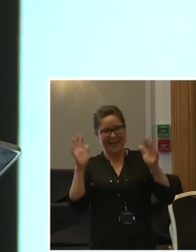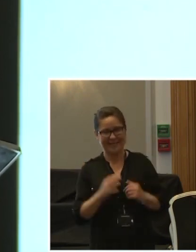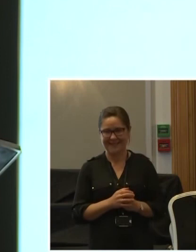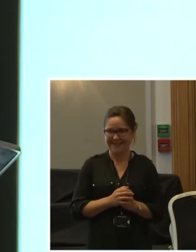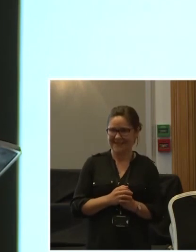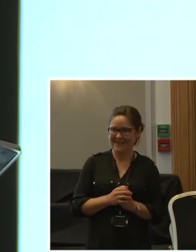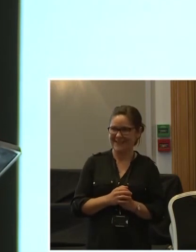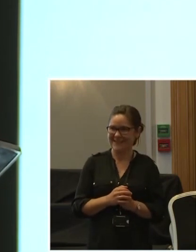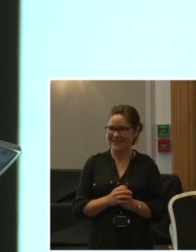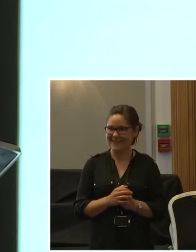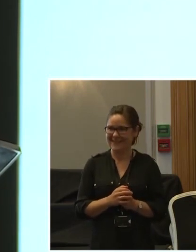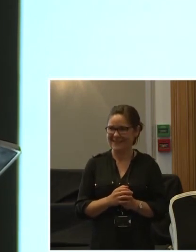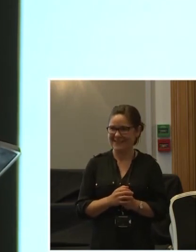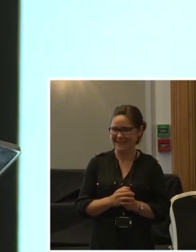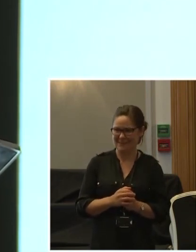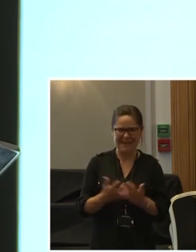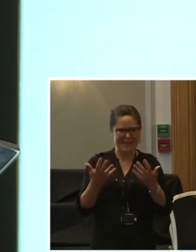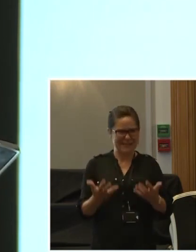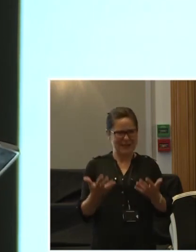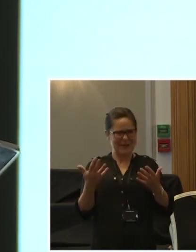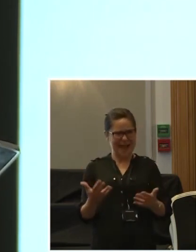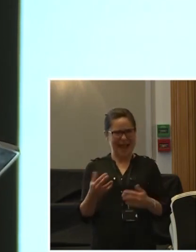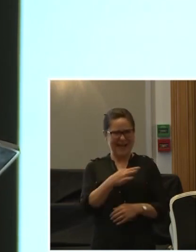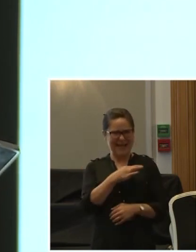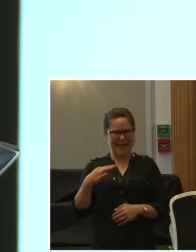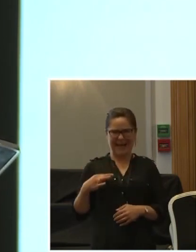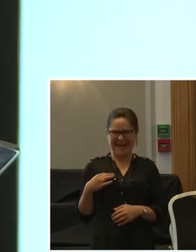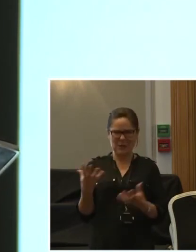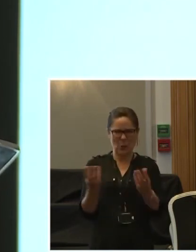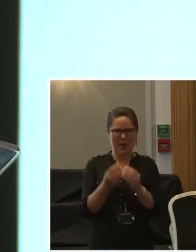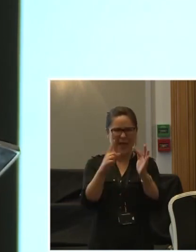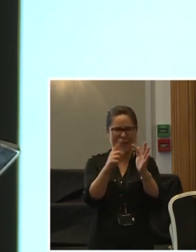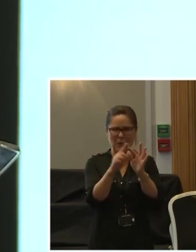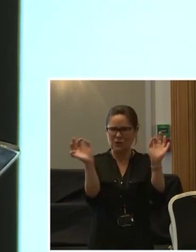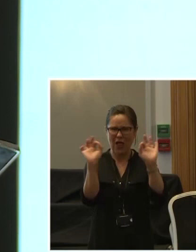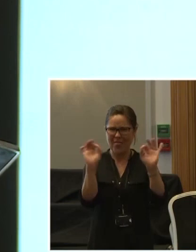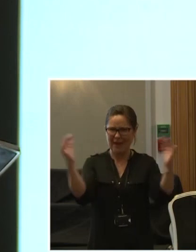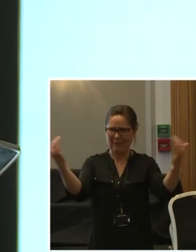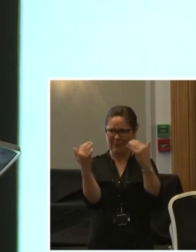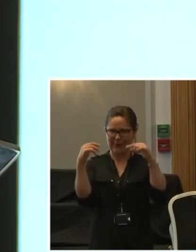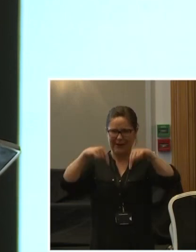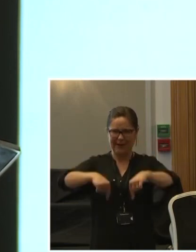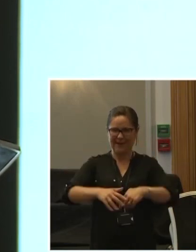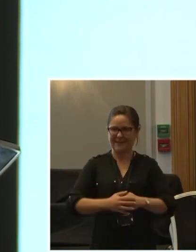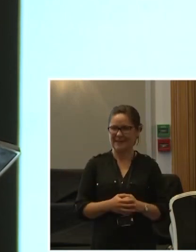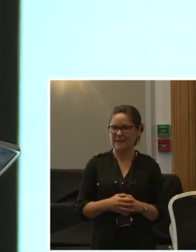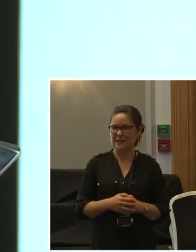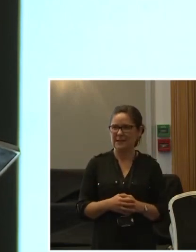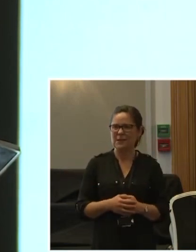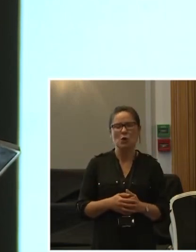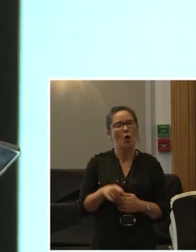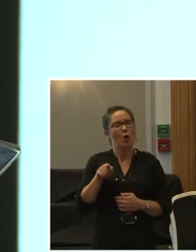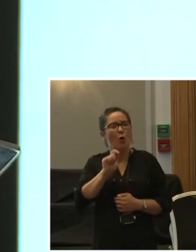the ECLO clinics today, haven't we? Yeah. Sorry. Are you going to be doing any research on the impact of virtual